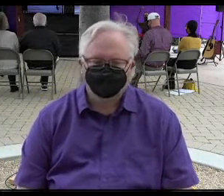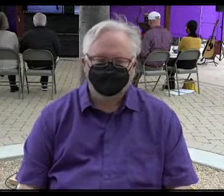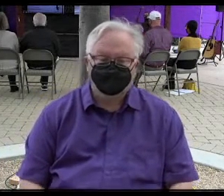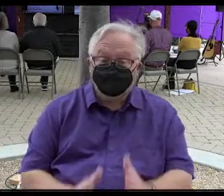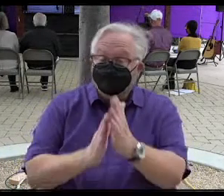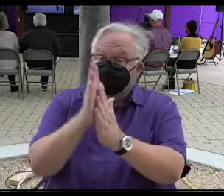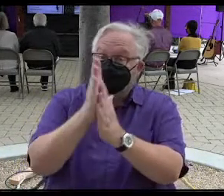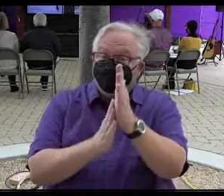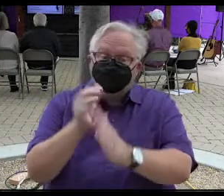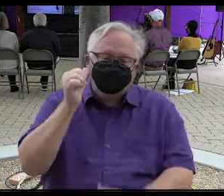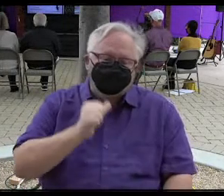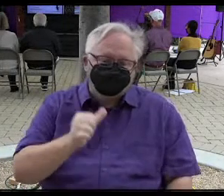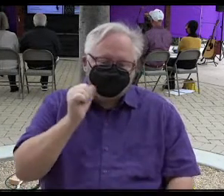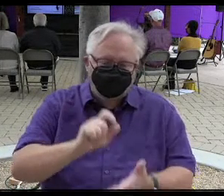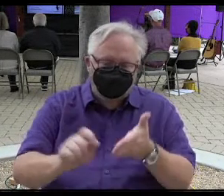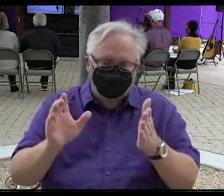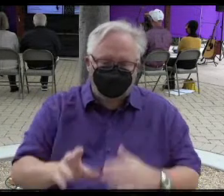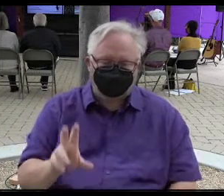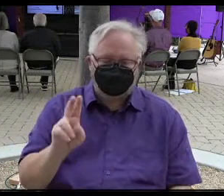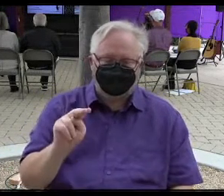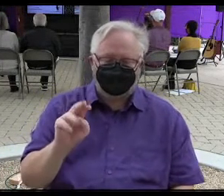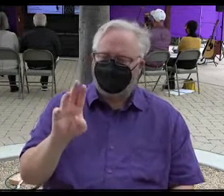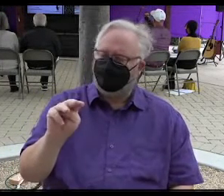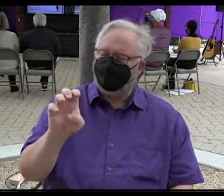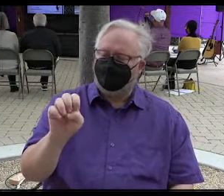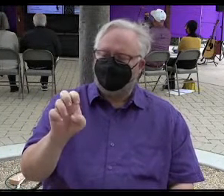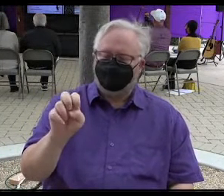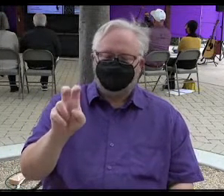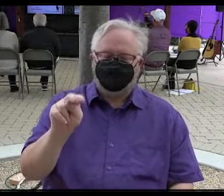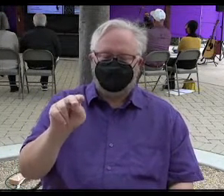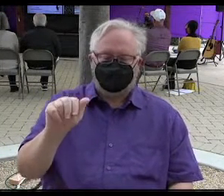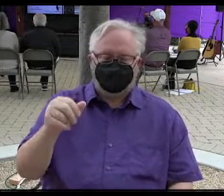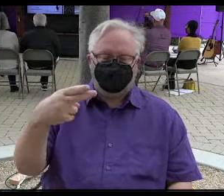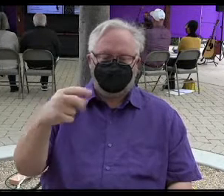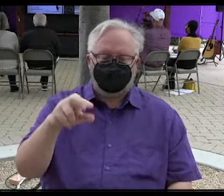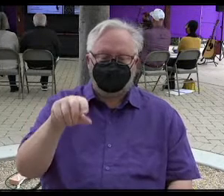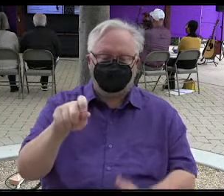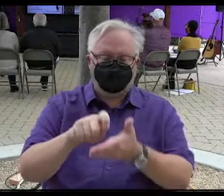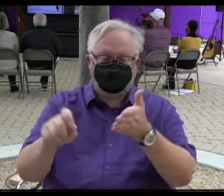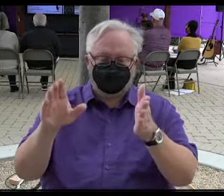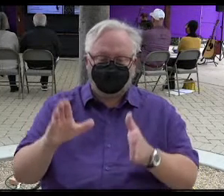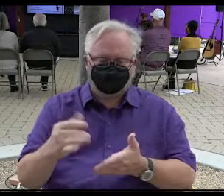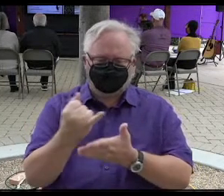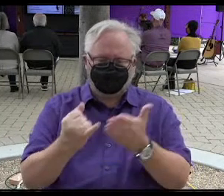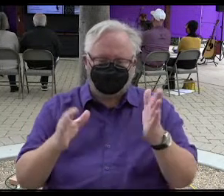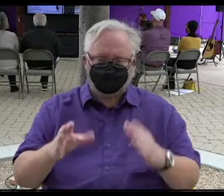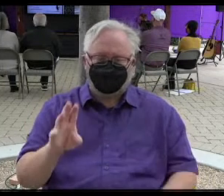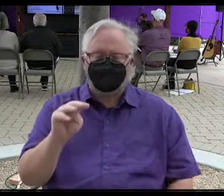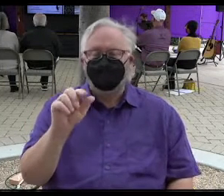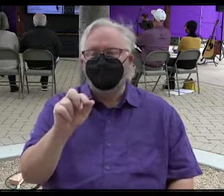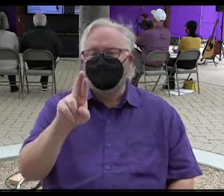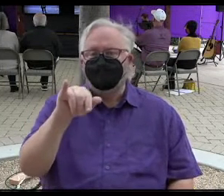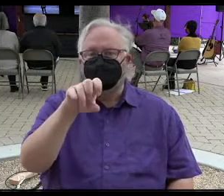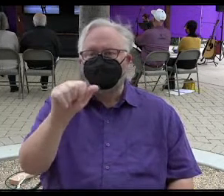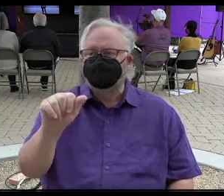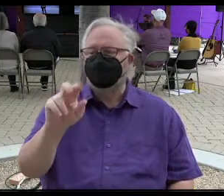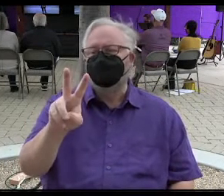Ambitious Girl by Mina Harris, illustrated by Marissa Valdez.